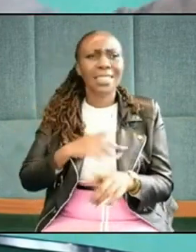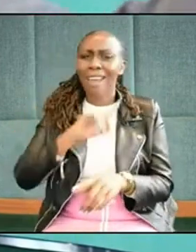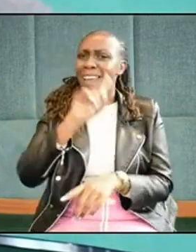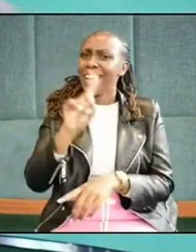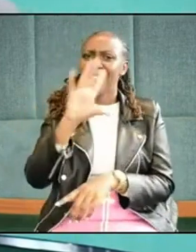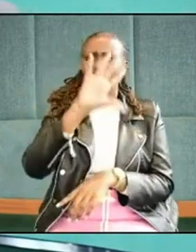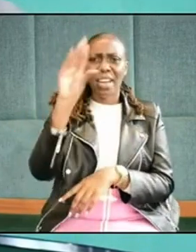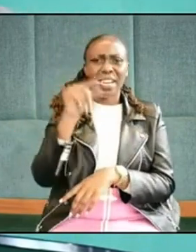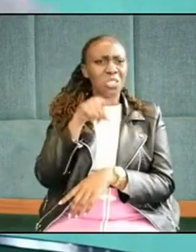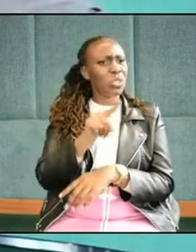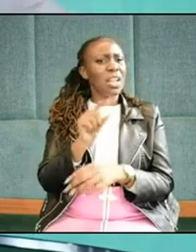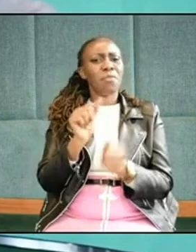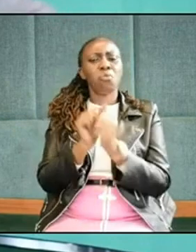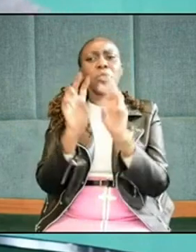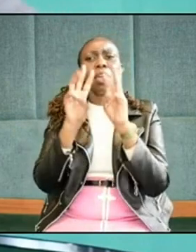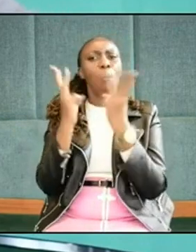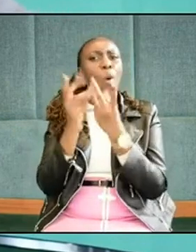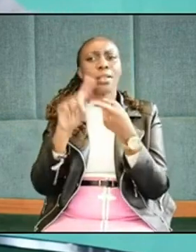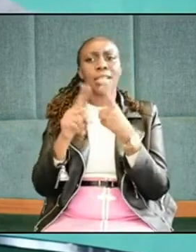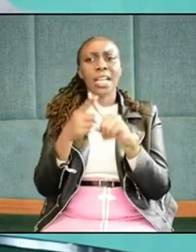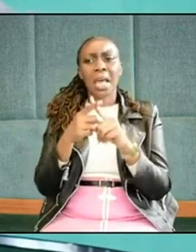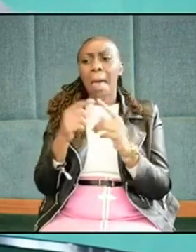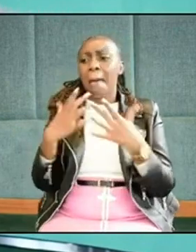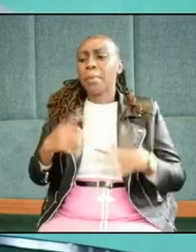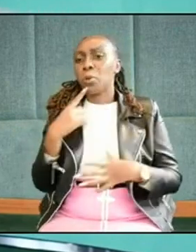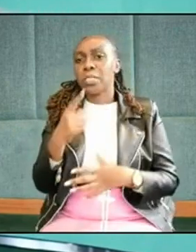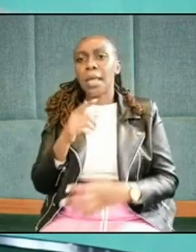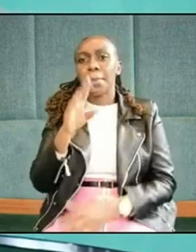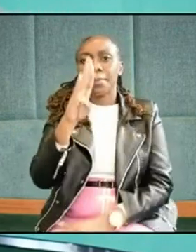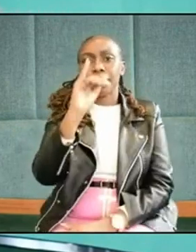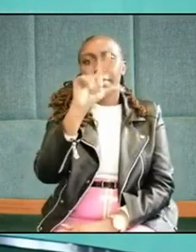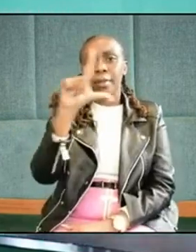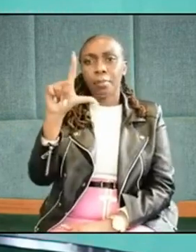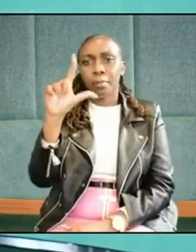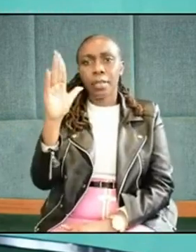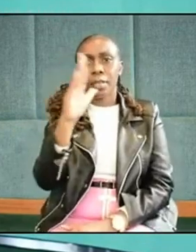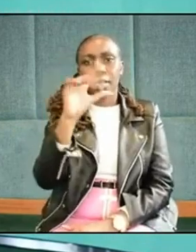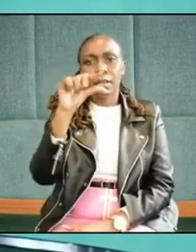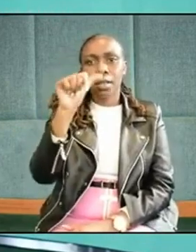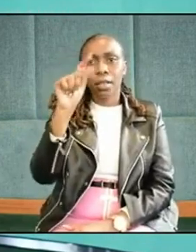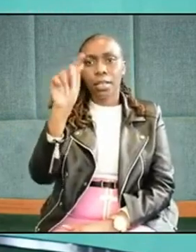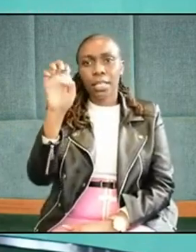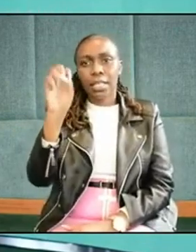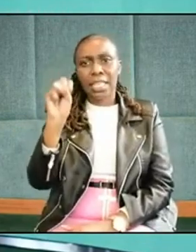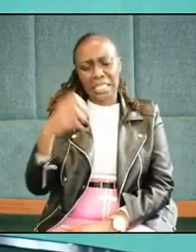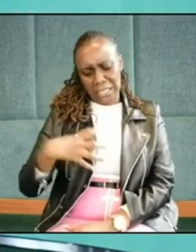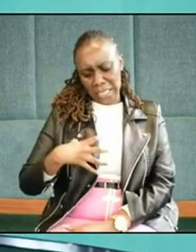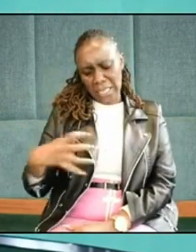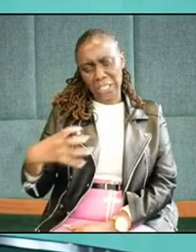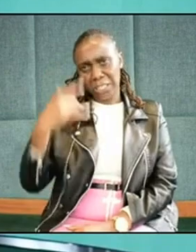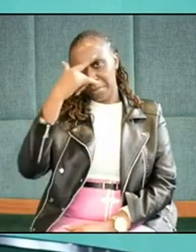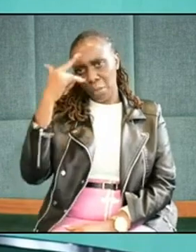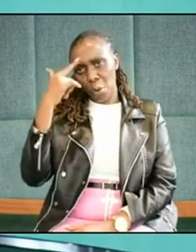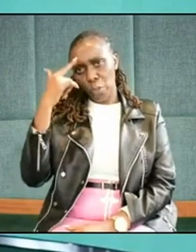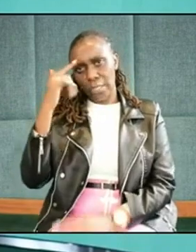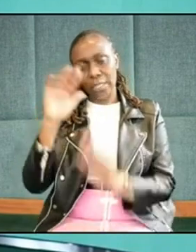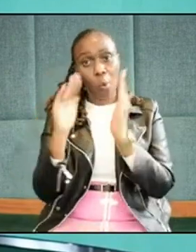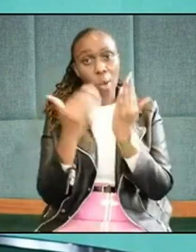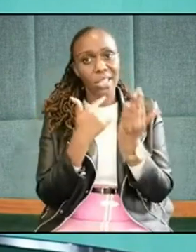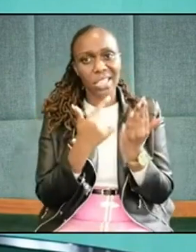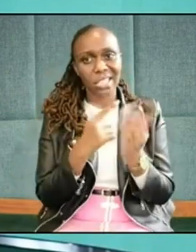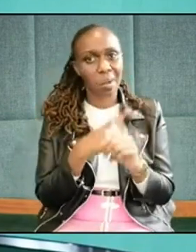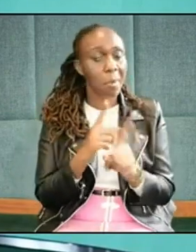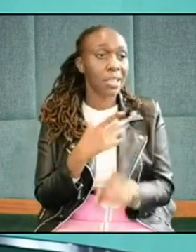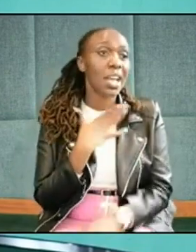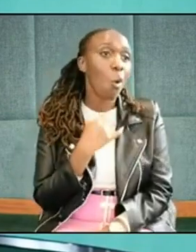Bill Gates is the richest man. Why? Because he has money. But I want to say to you, brothers and sisters, we are of greater value than money. That's